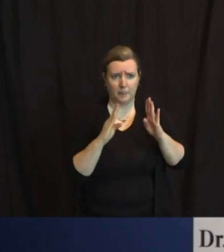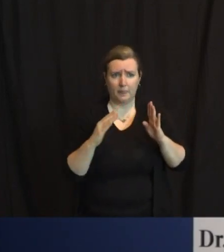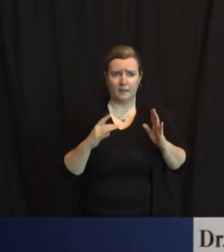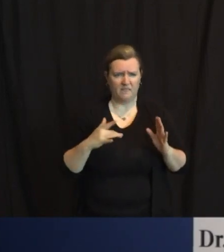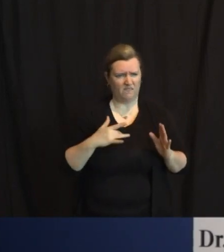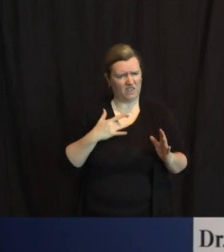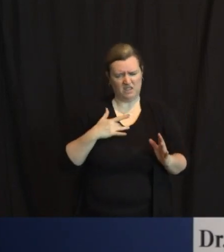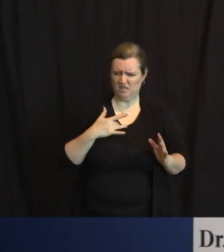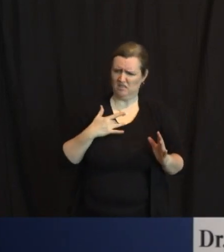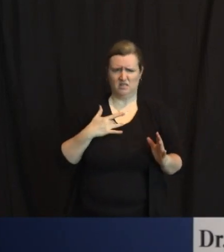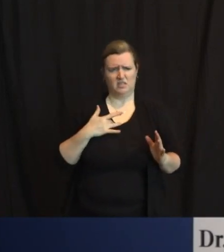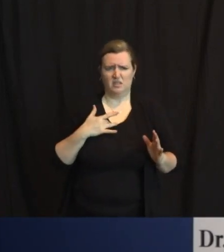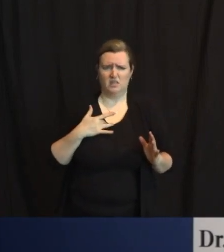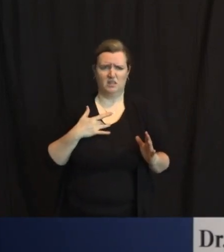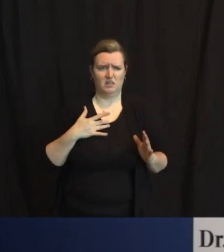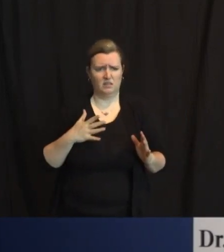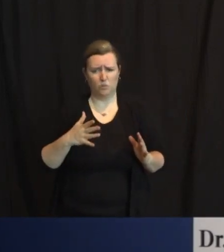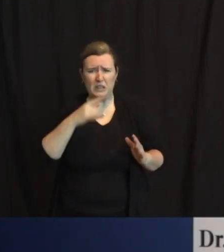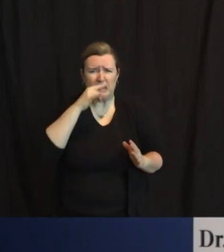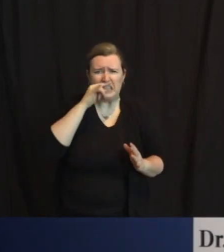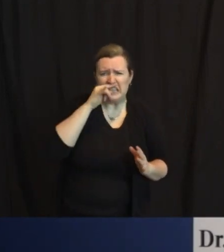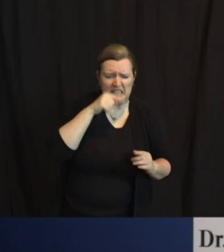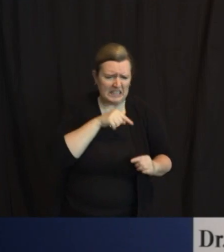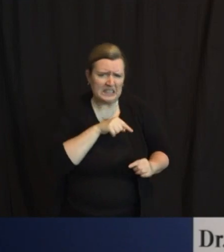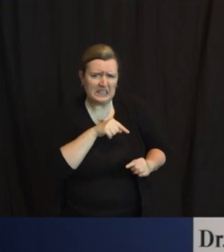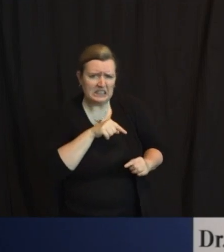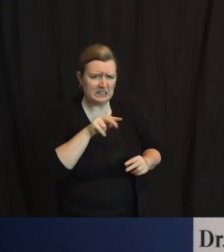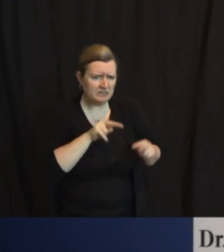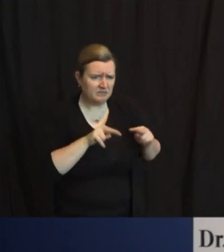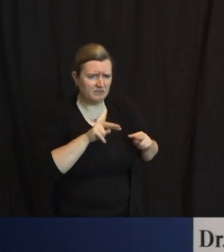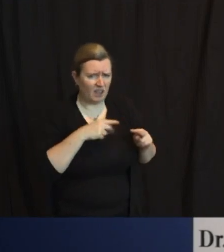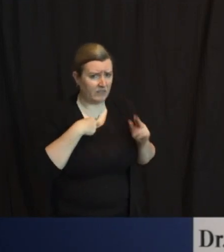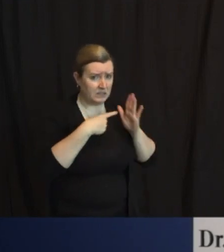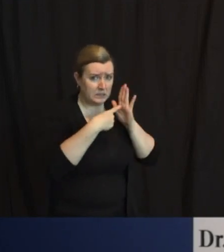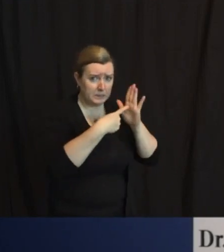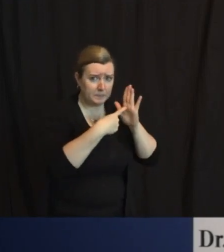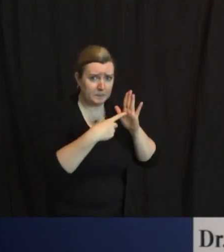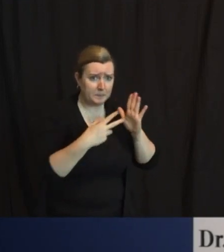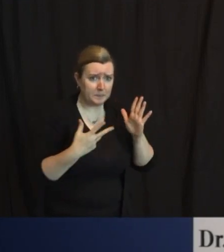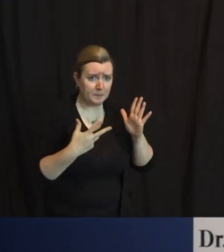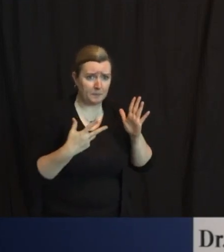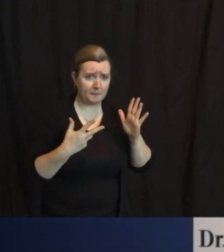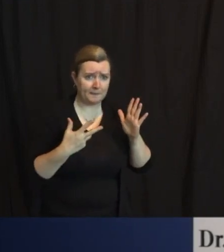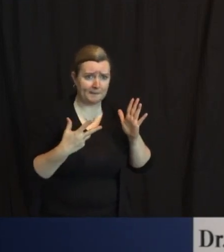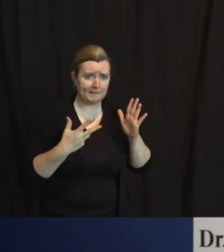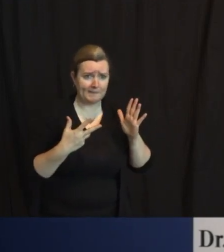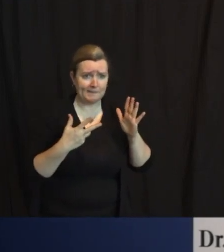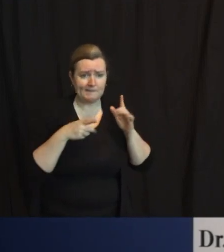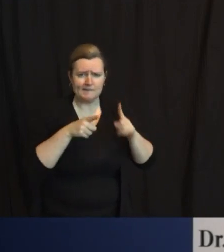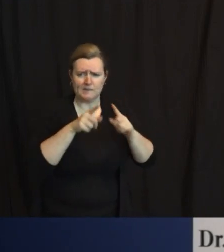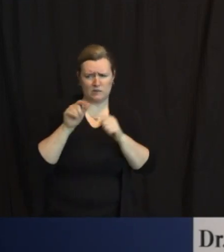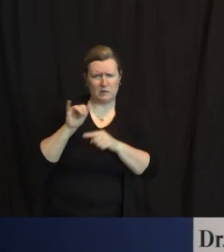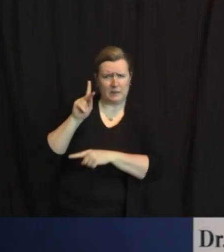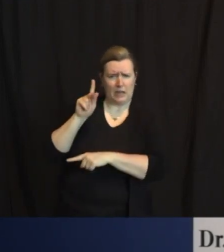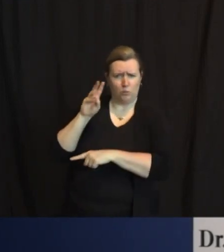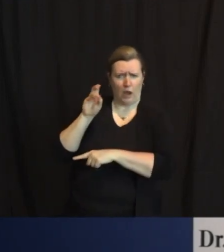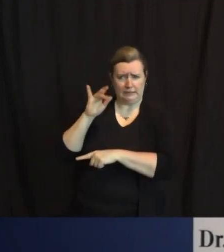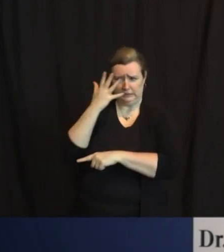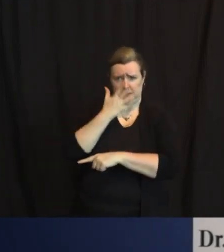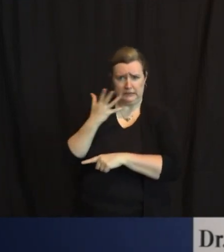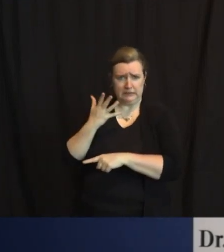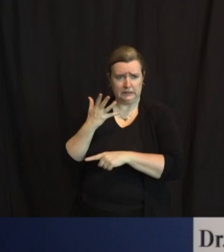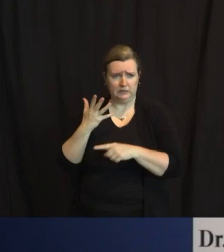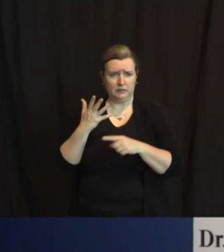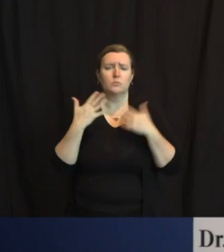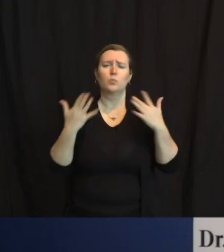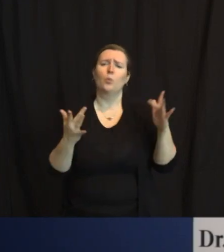one of your pediatric patients might be experiencing symptoms that could be consistent with Kawasaki disease, please rapidly reach out to experts